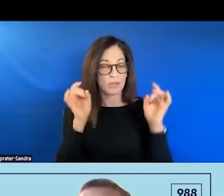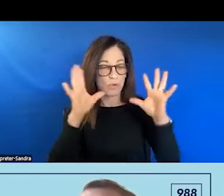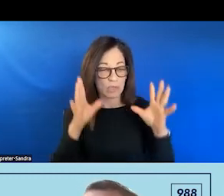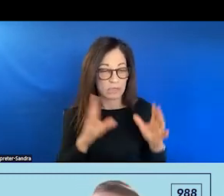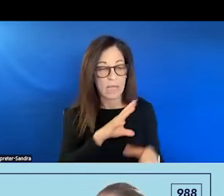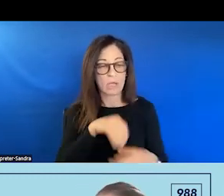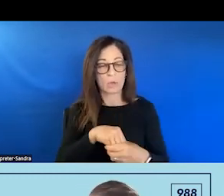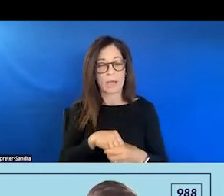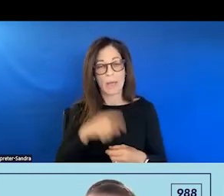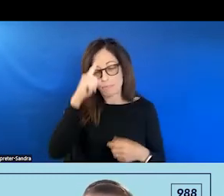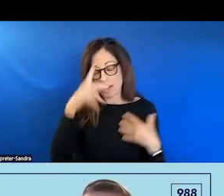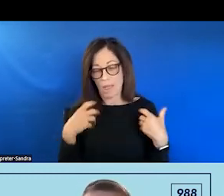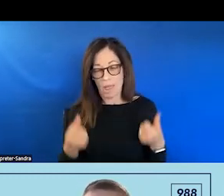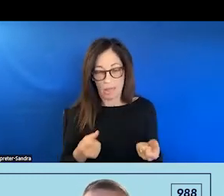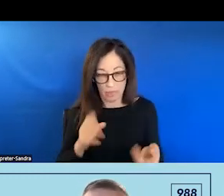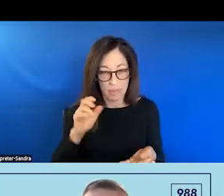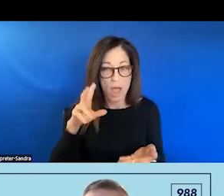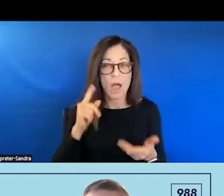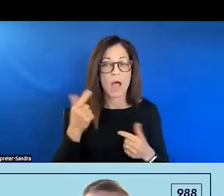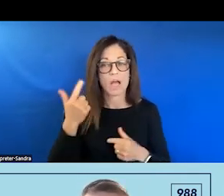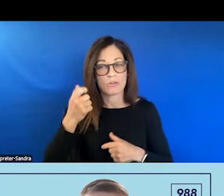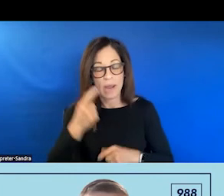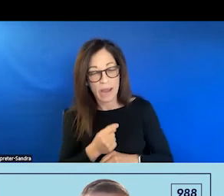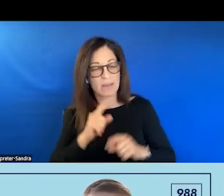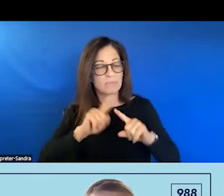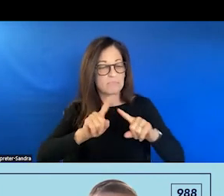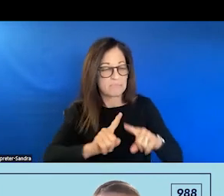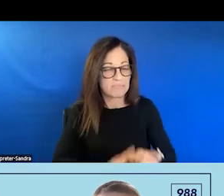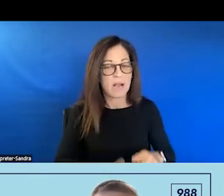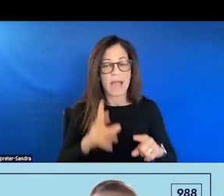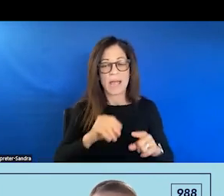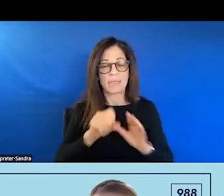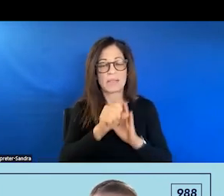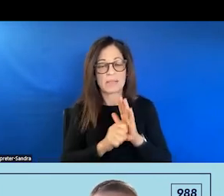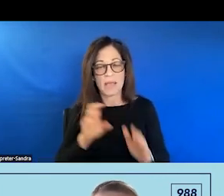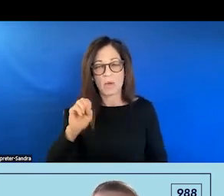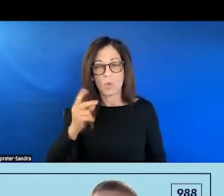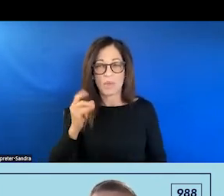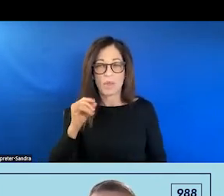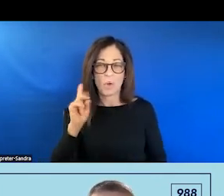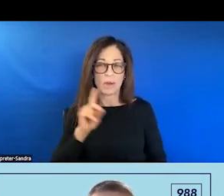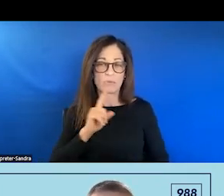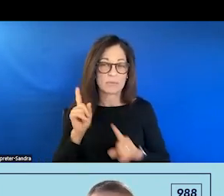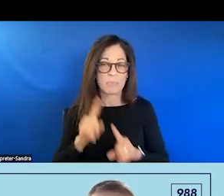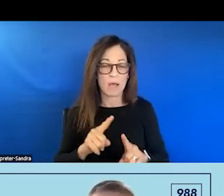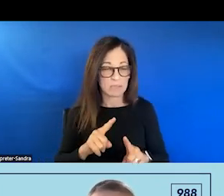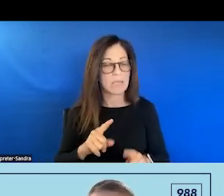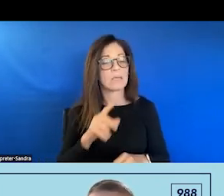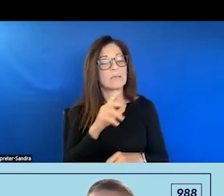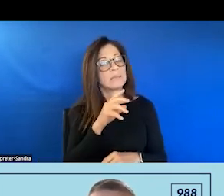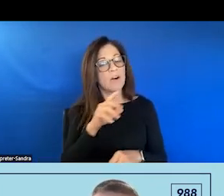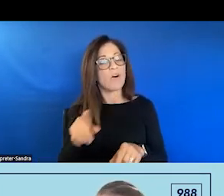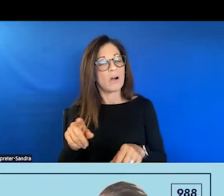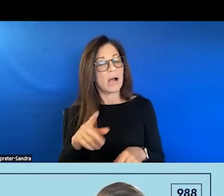grant, community mental health centers, CCBHCs, and the state opioid response grant, among others. And then also just wanted